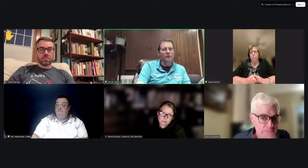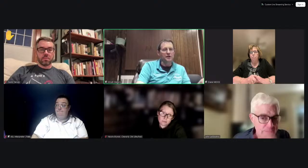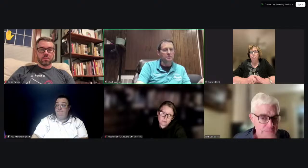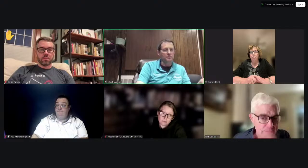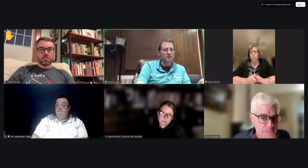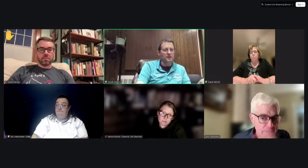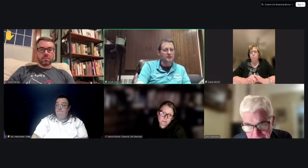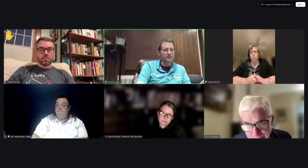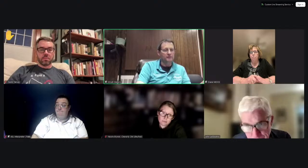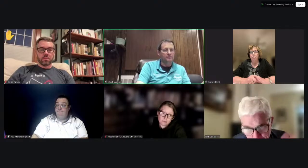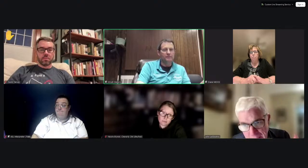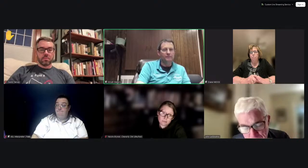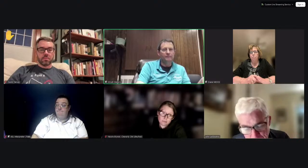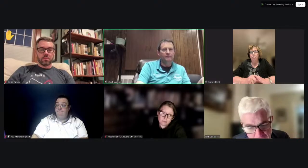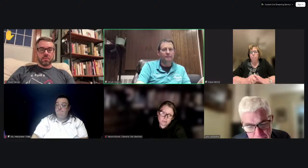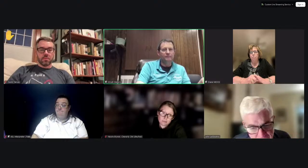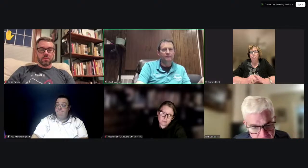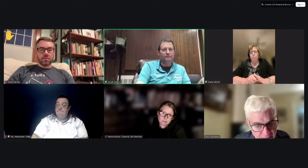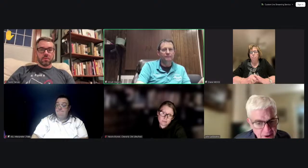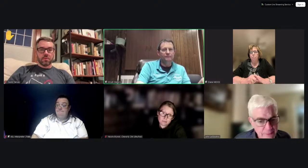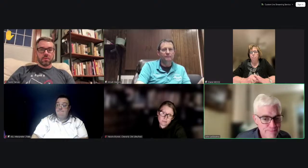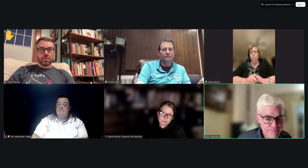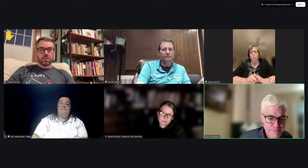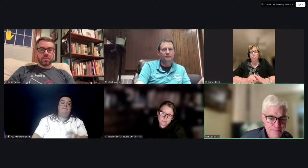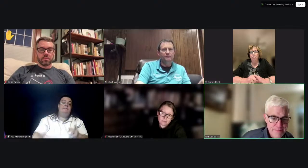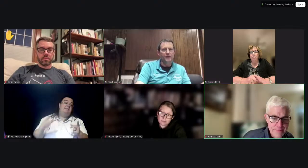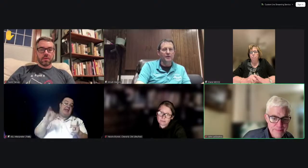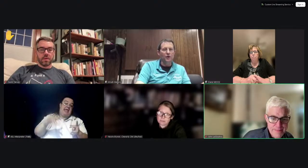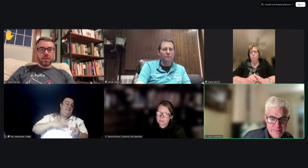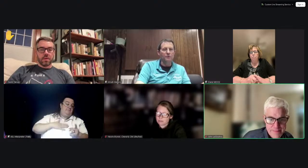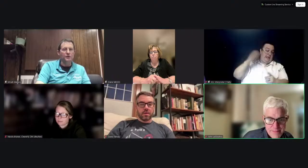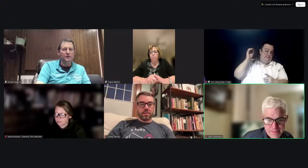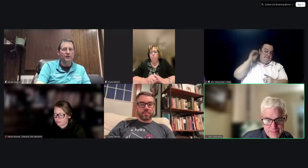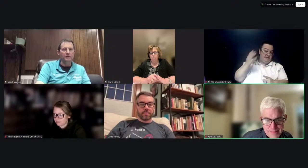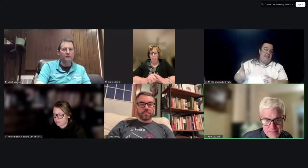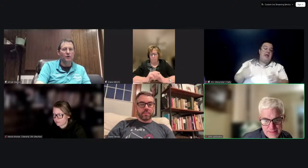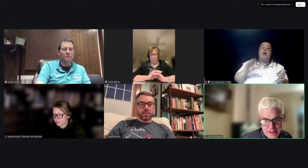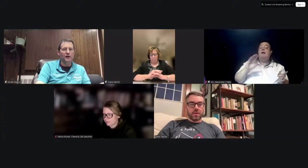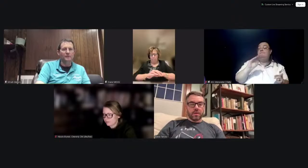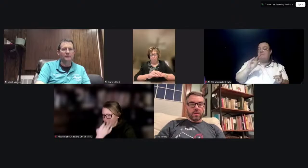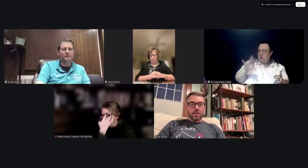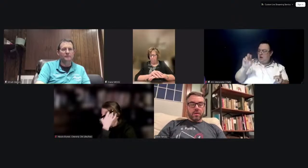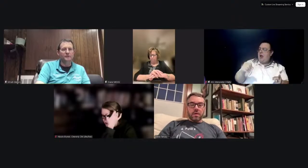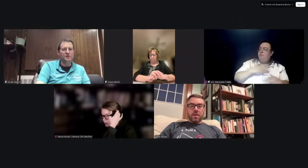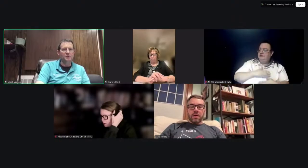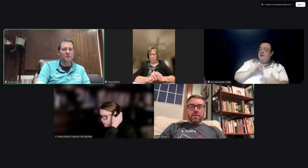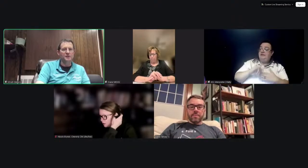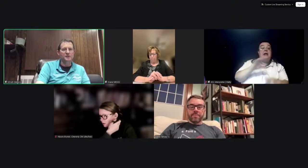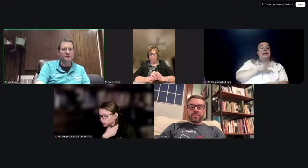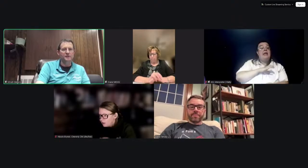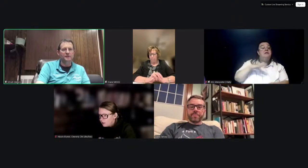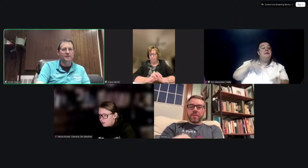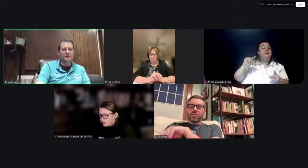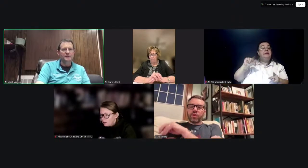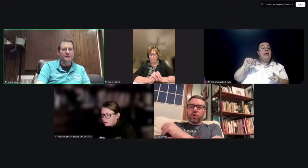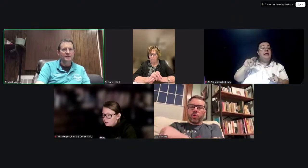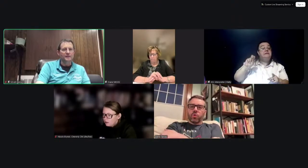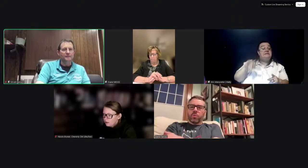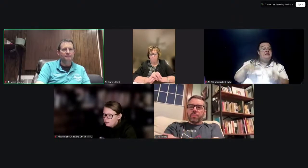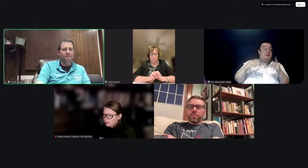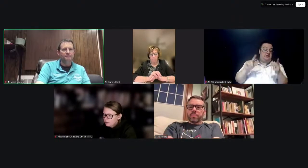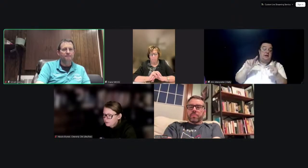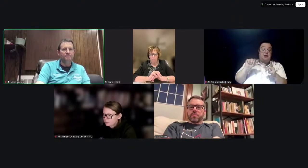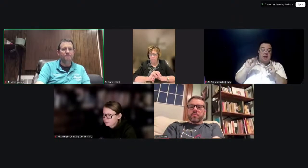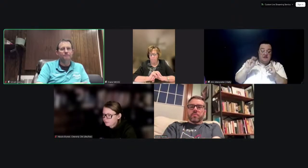Thank you, Councilmember Tansey. My opinion there. Yeah, no, I appreciate that. We'll come back. Councilmember Tansey.